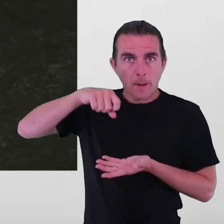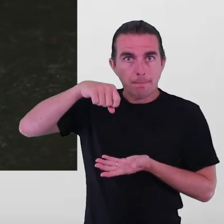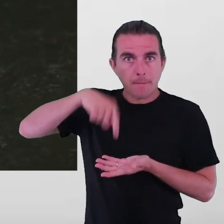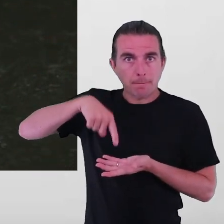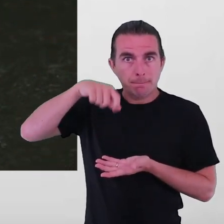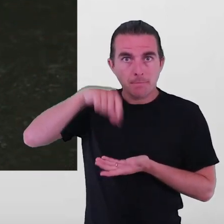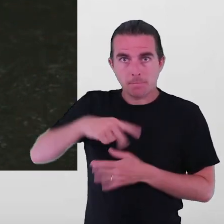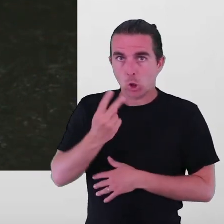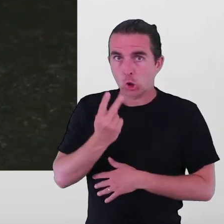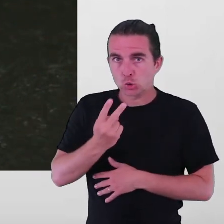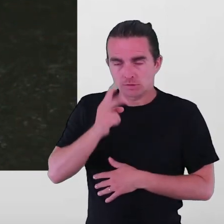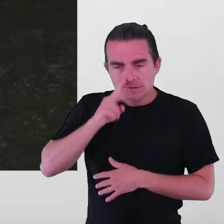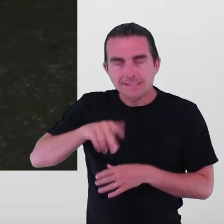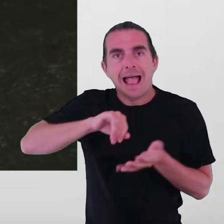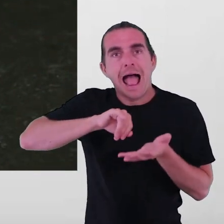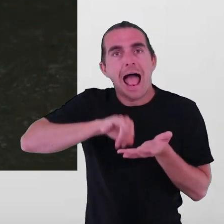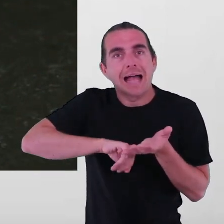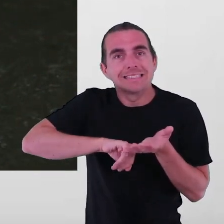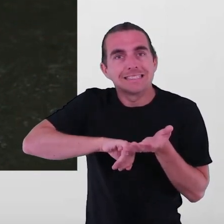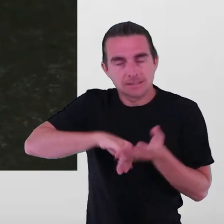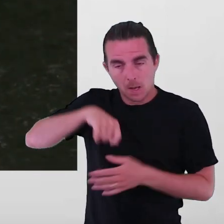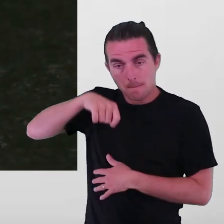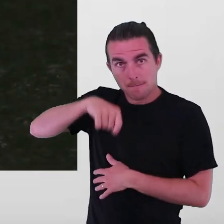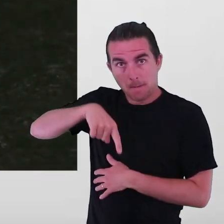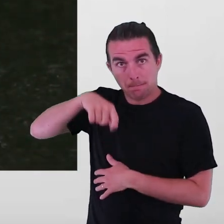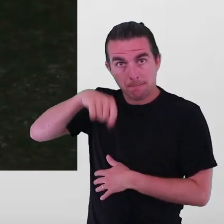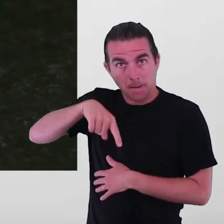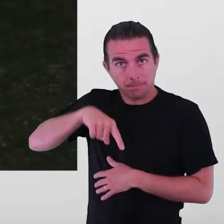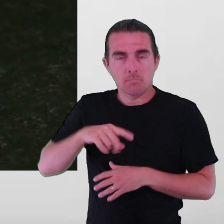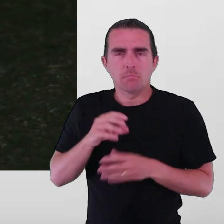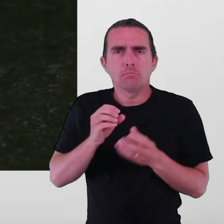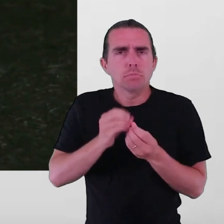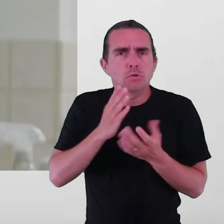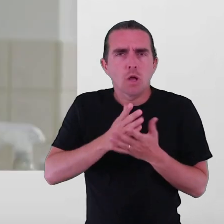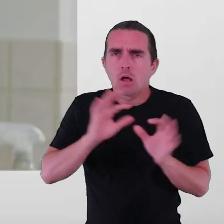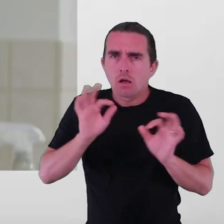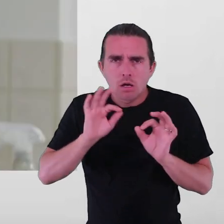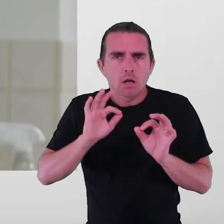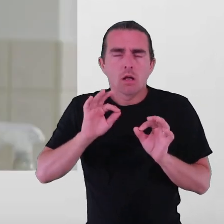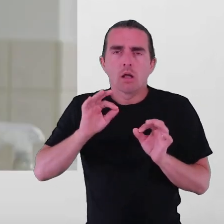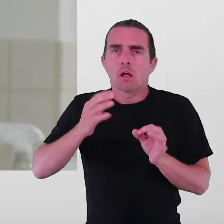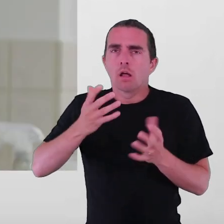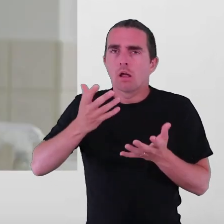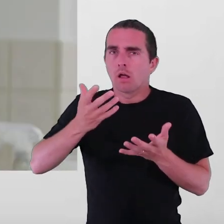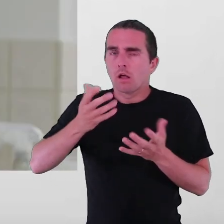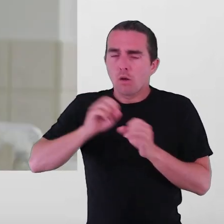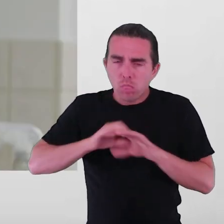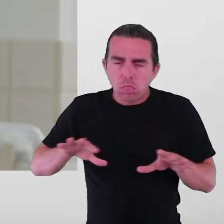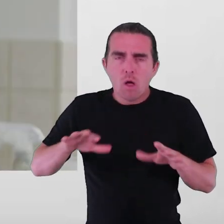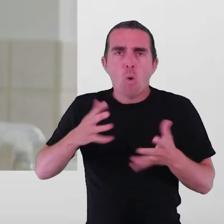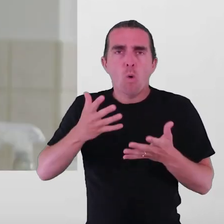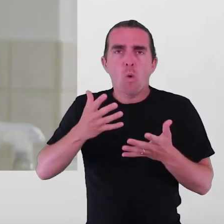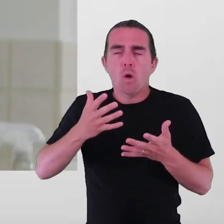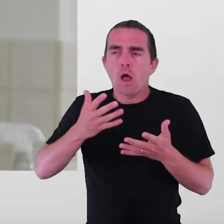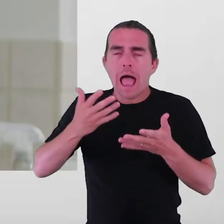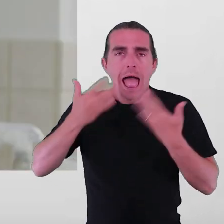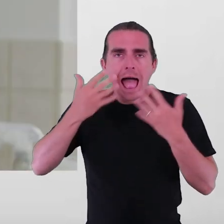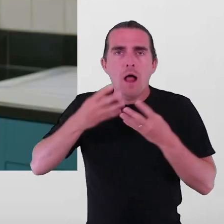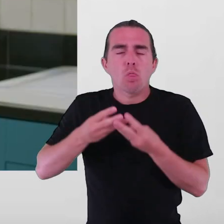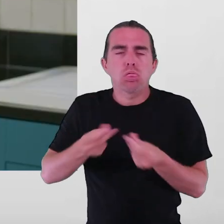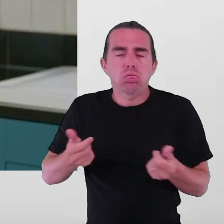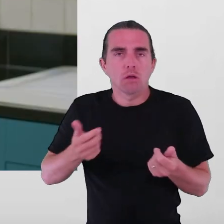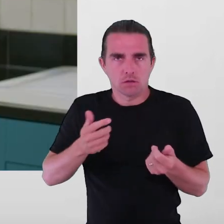drops of fluid on the specimen well marked S on the test strip. Make sure that you are dropping fluid and not an air